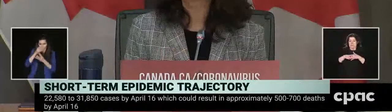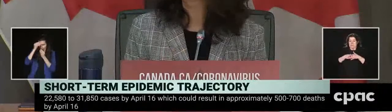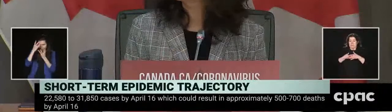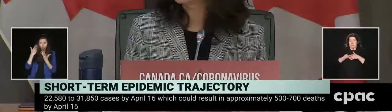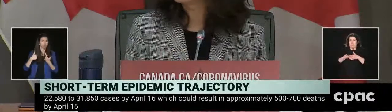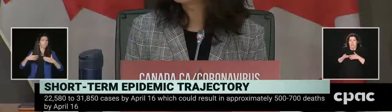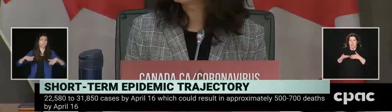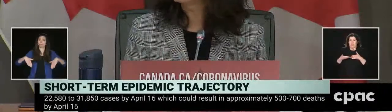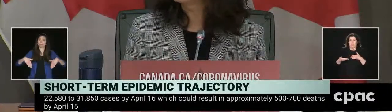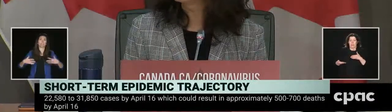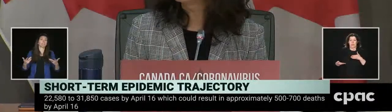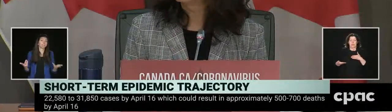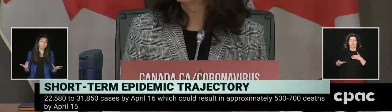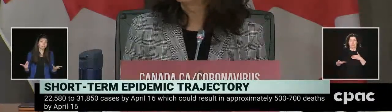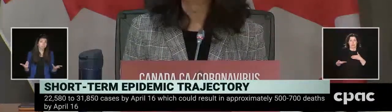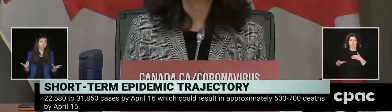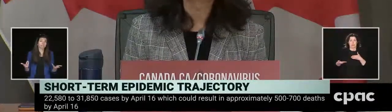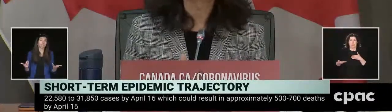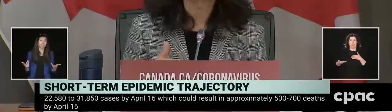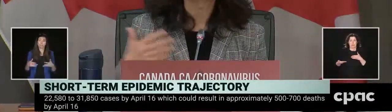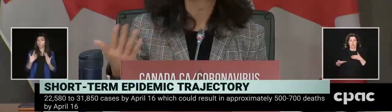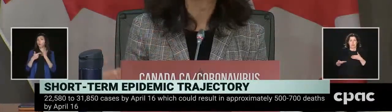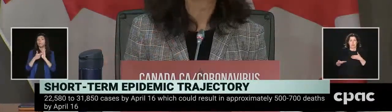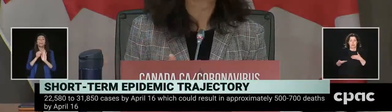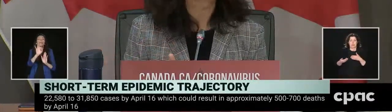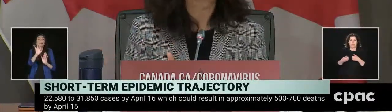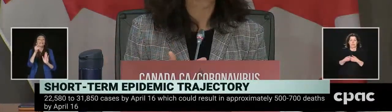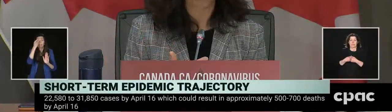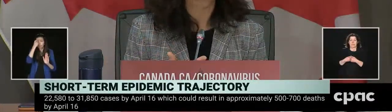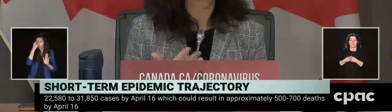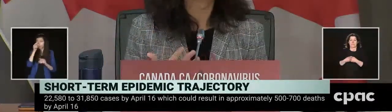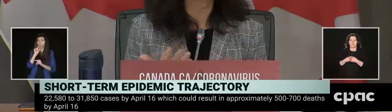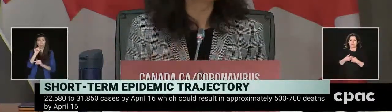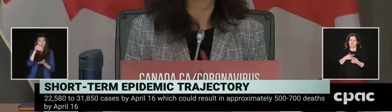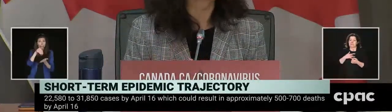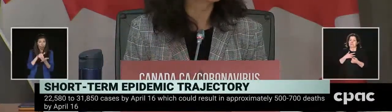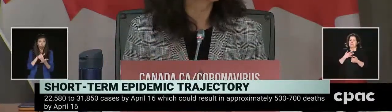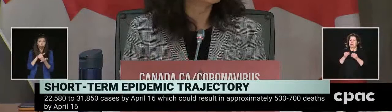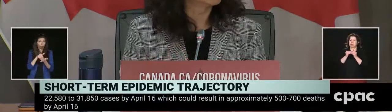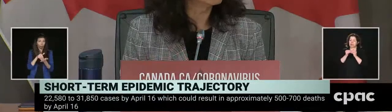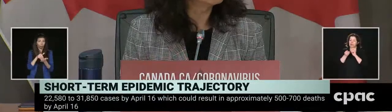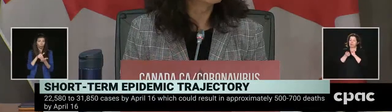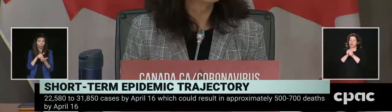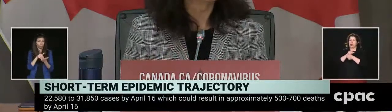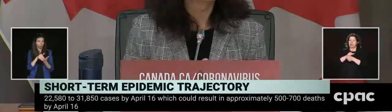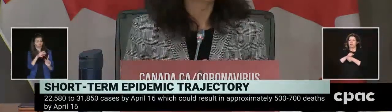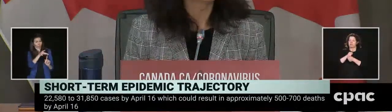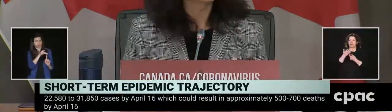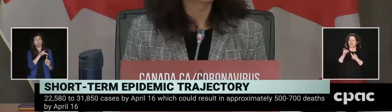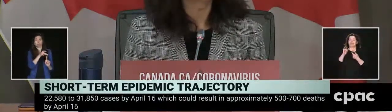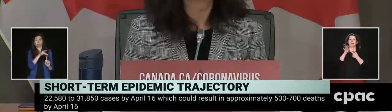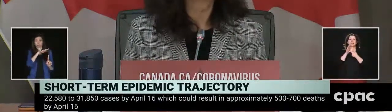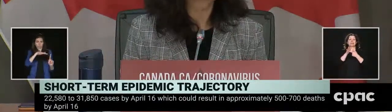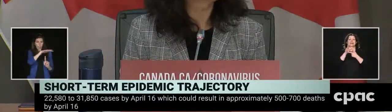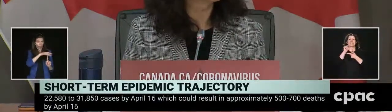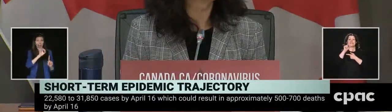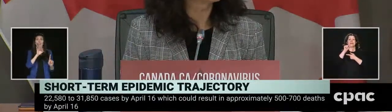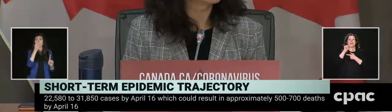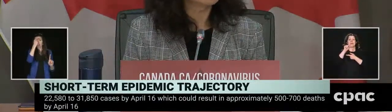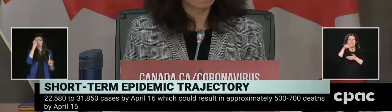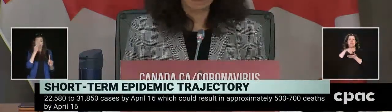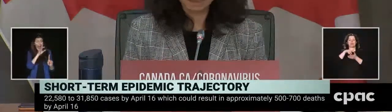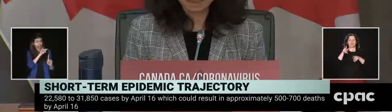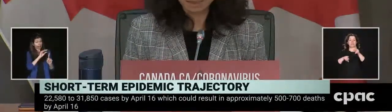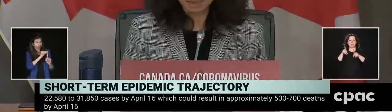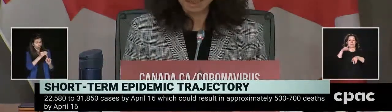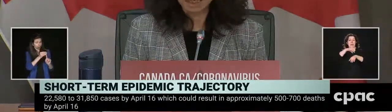Say 20,000 cases. We may have, even if you double that number, we're at